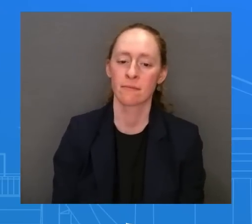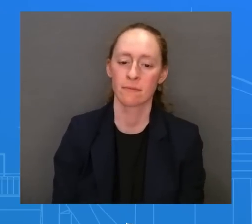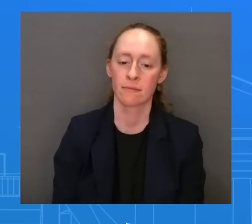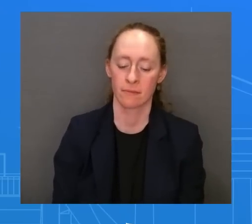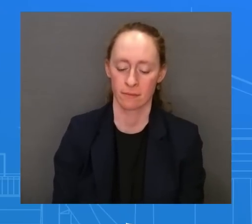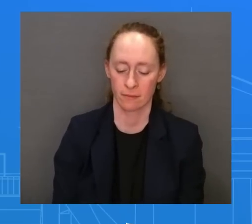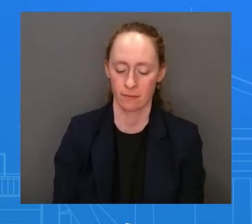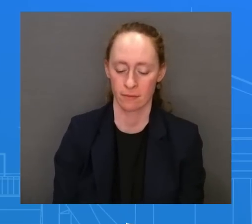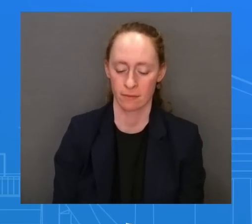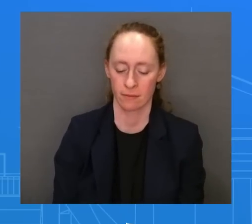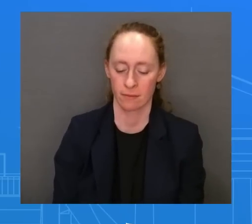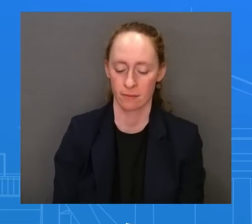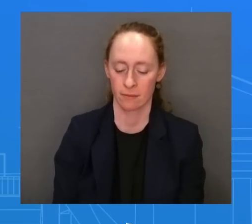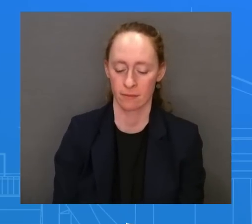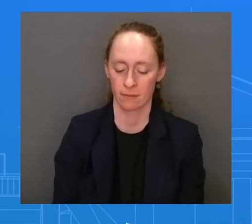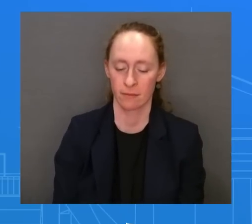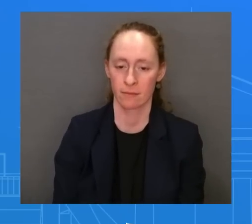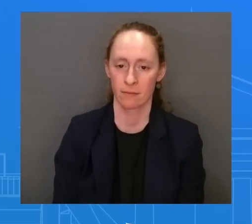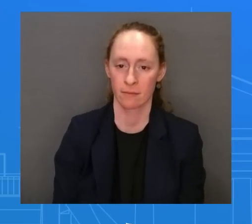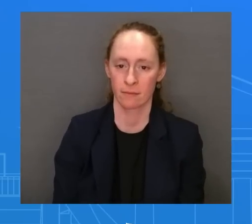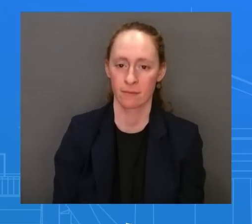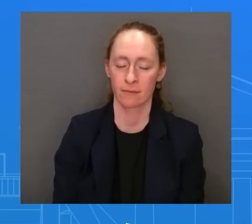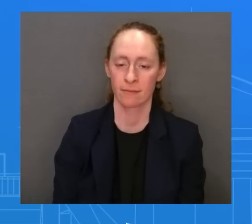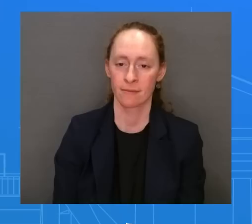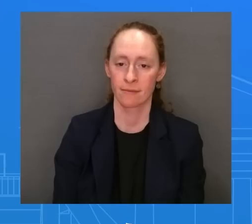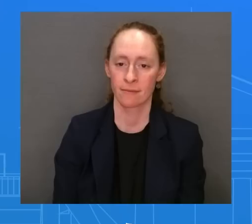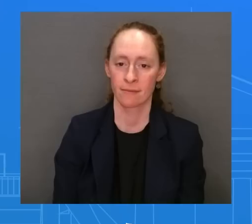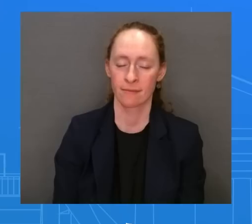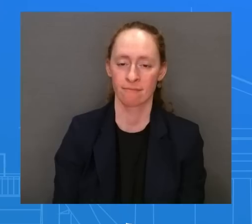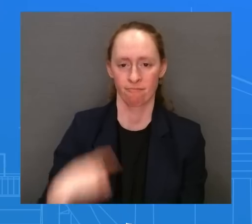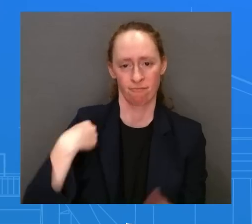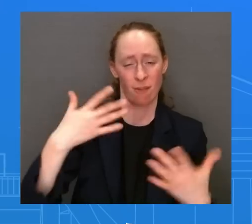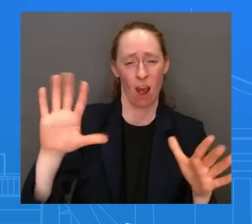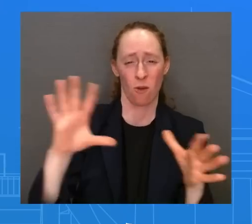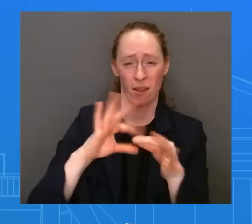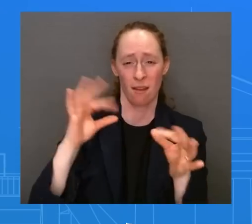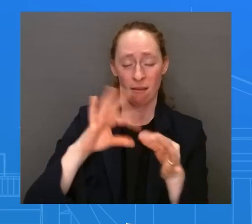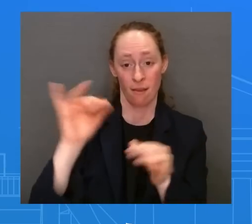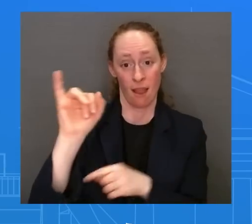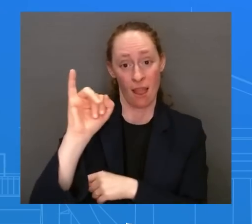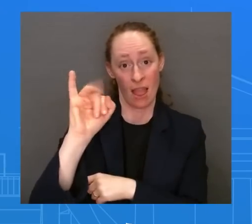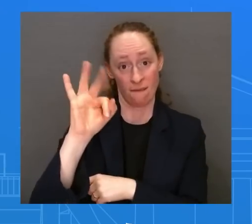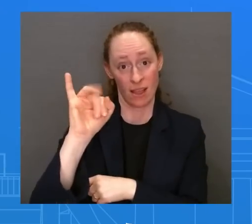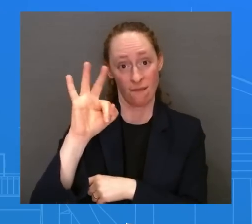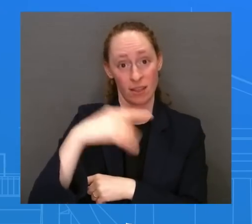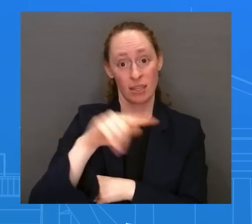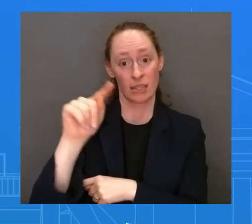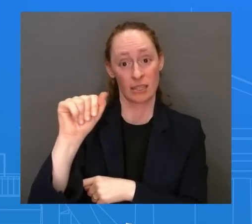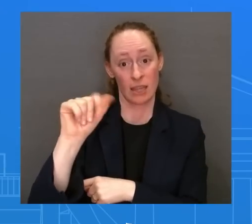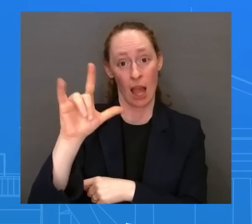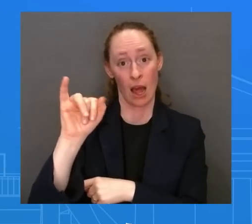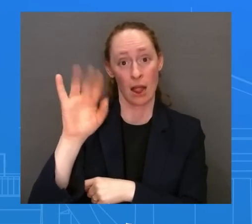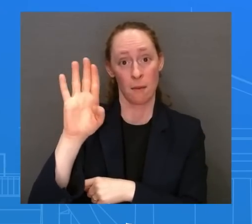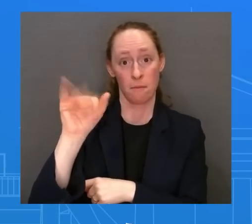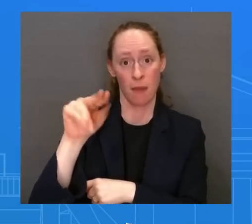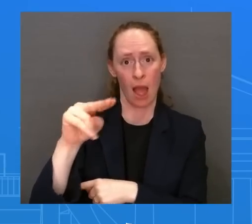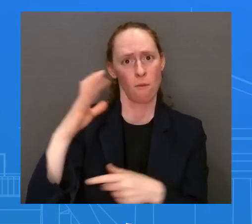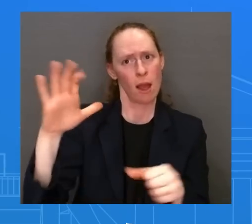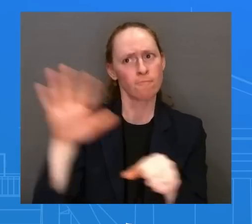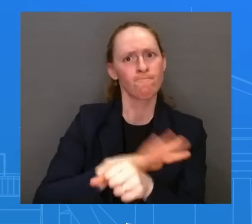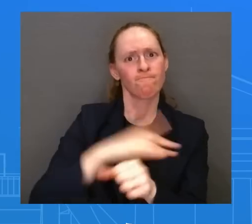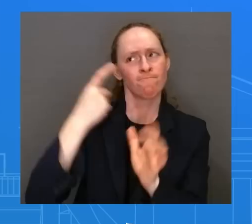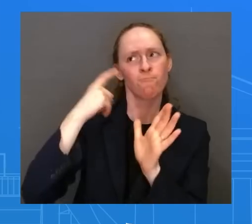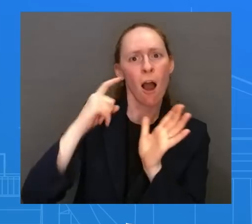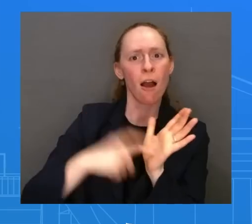at least by the United States if they want to be seen as legitimate then they need to own up to the promises they made